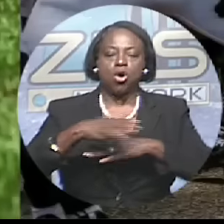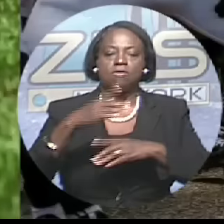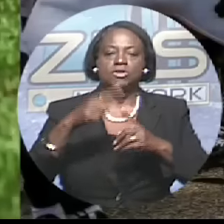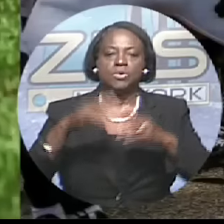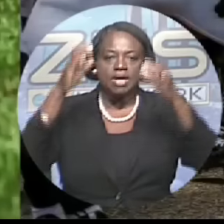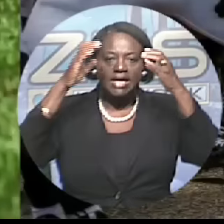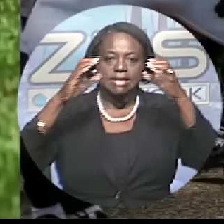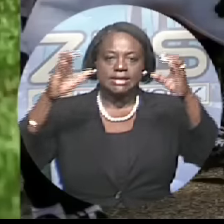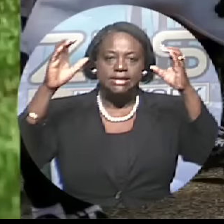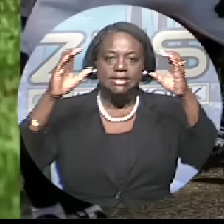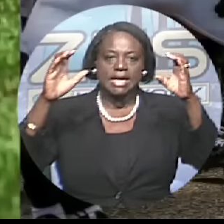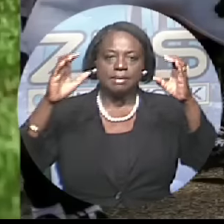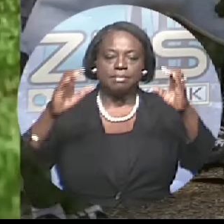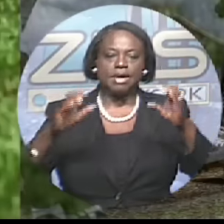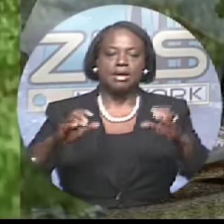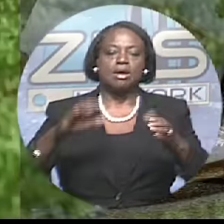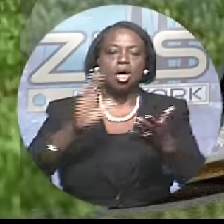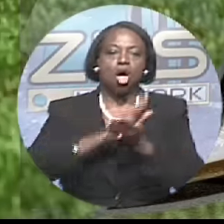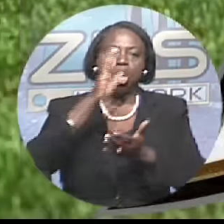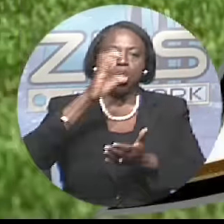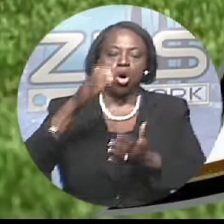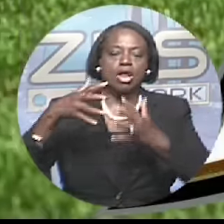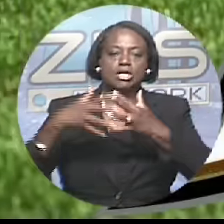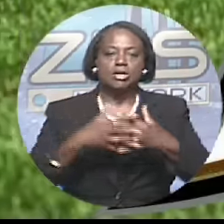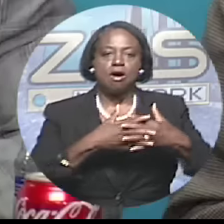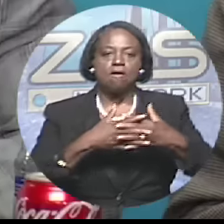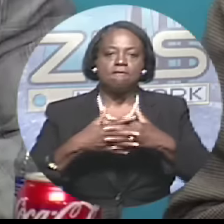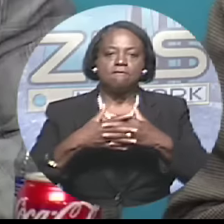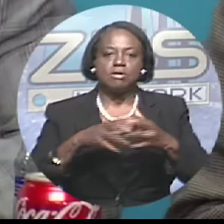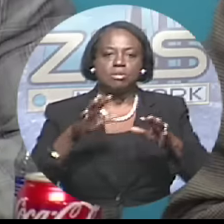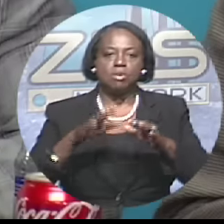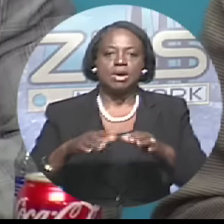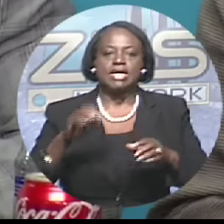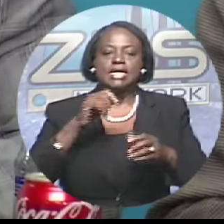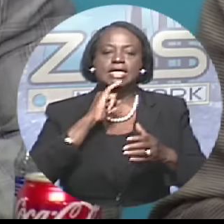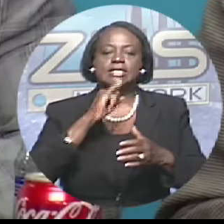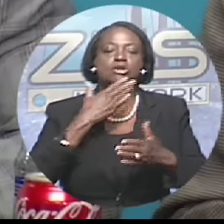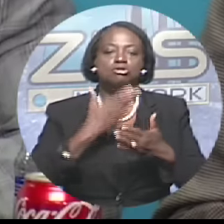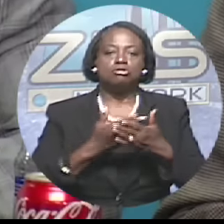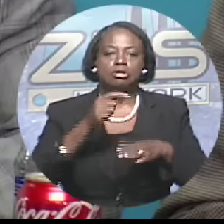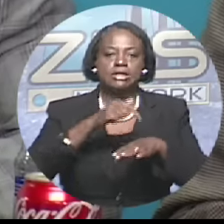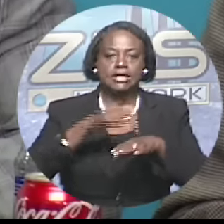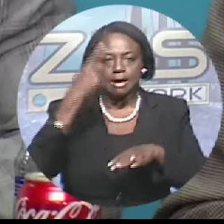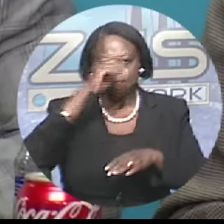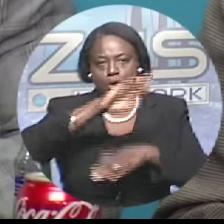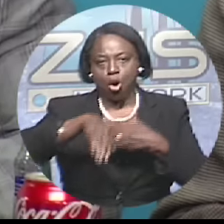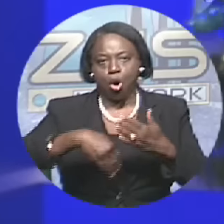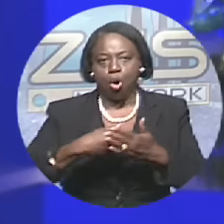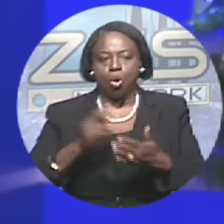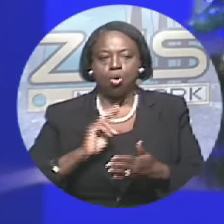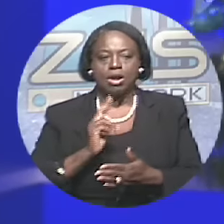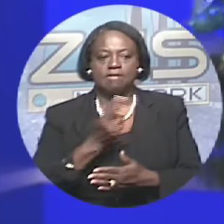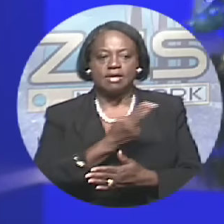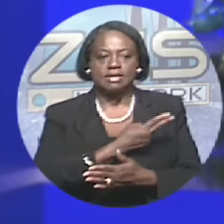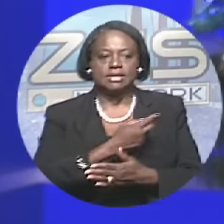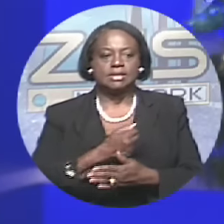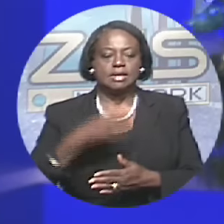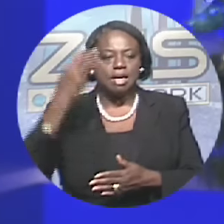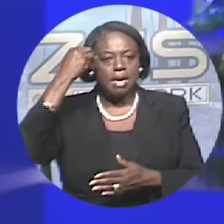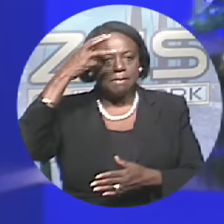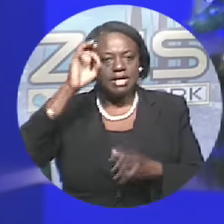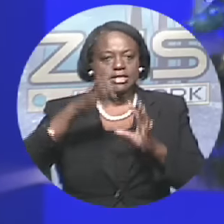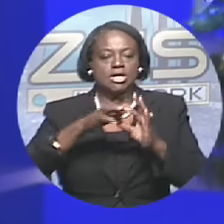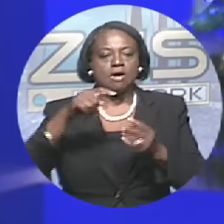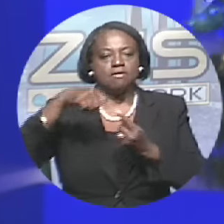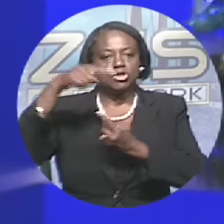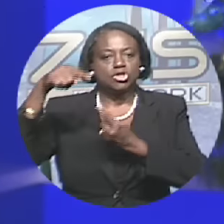is a great time for all of us. And that shows how important this game is to the Bahamas. Minister of